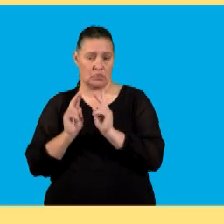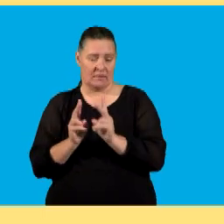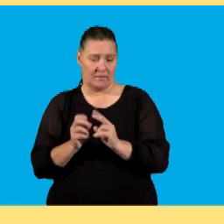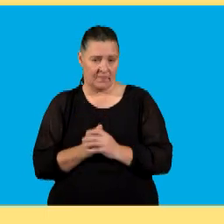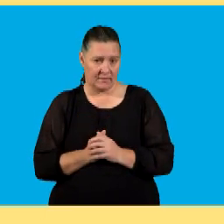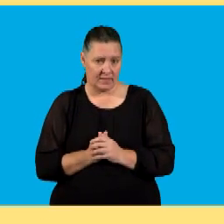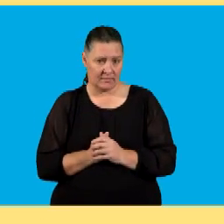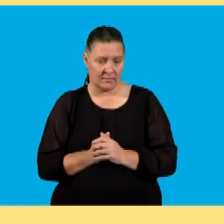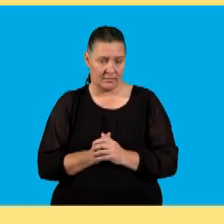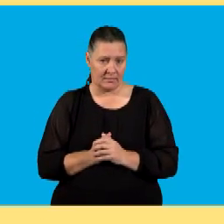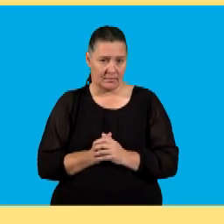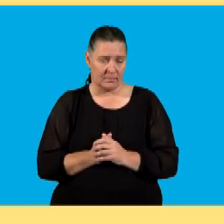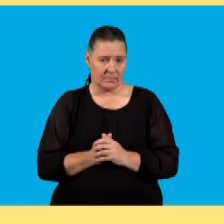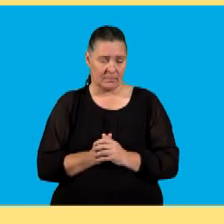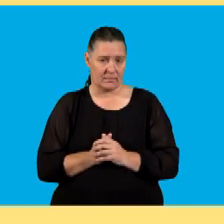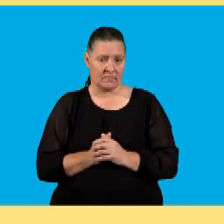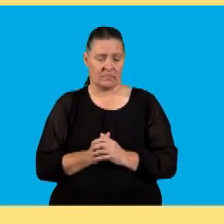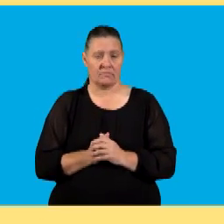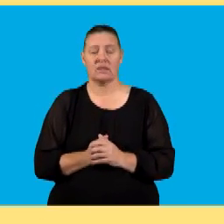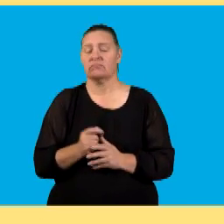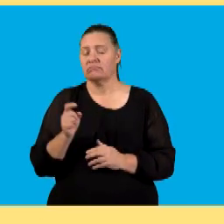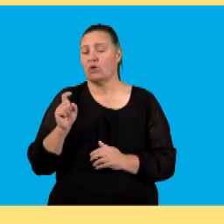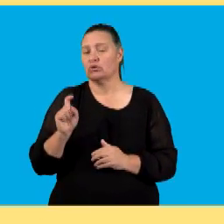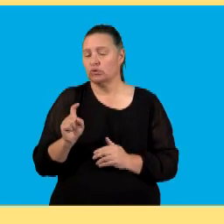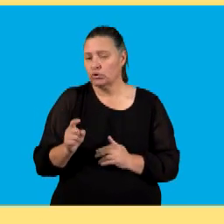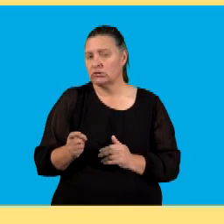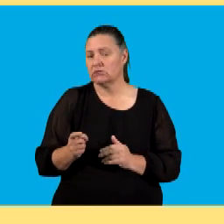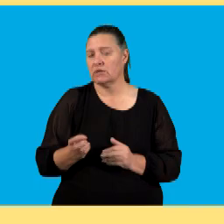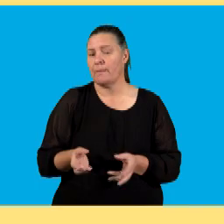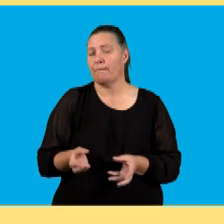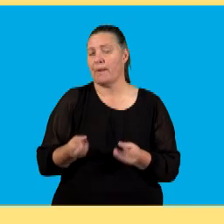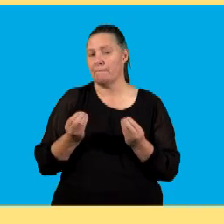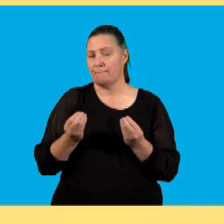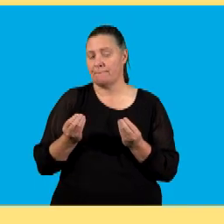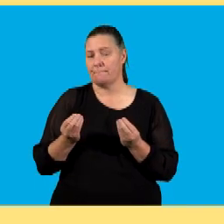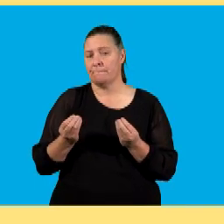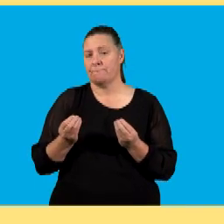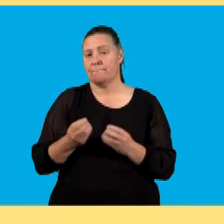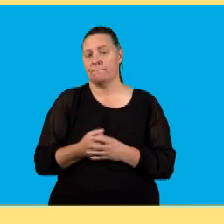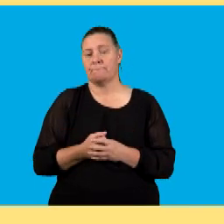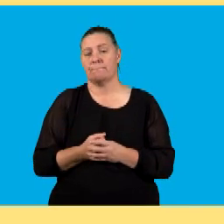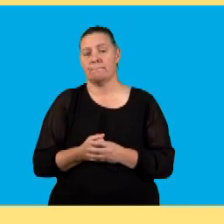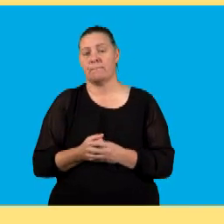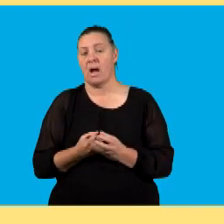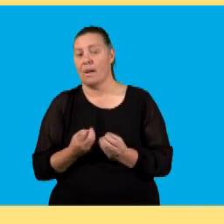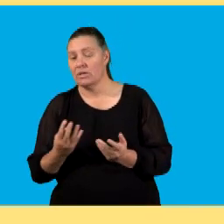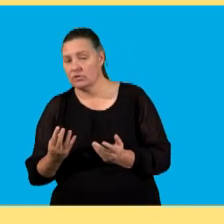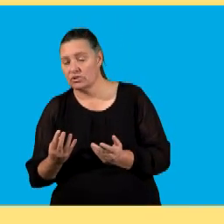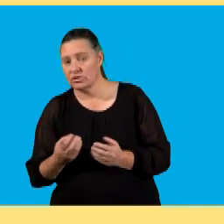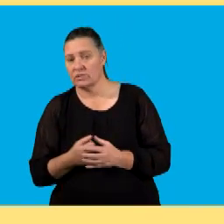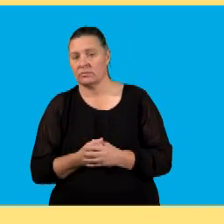57,600 divided by 12. That should give you, if you punch in the calculator, do that